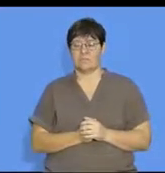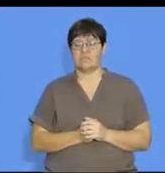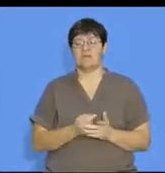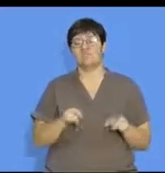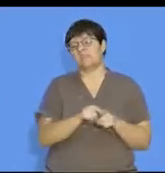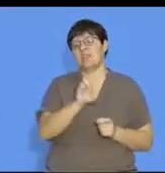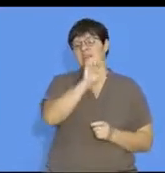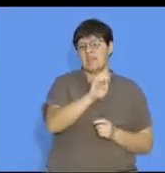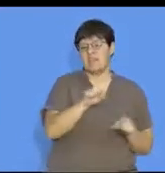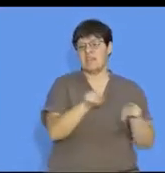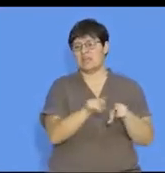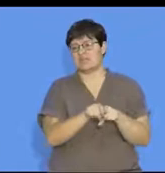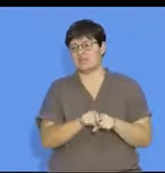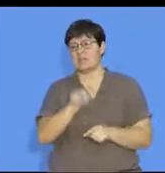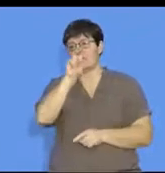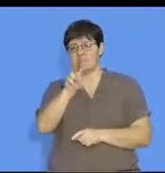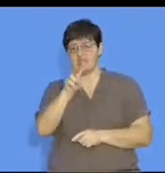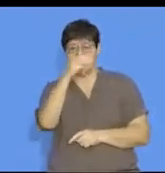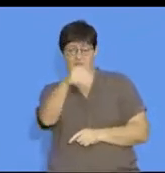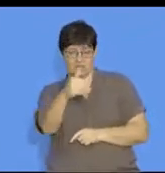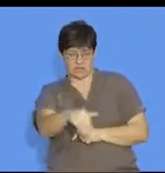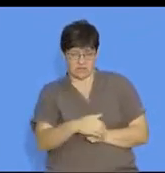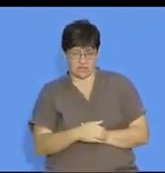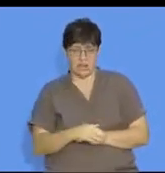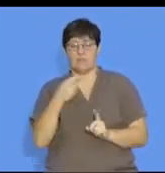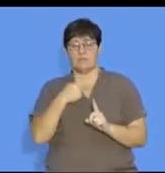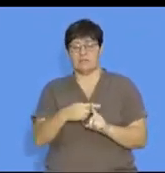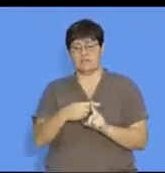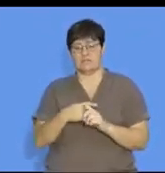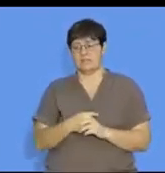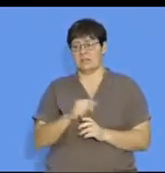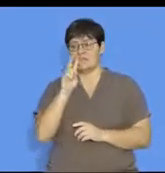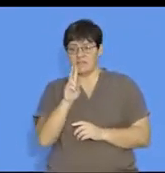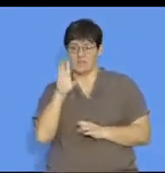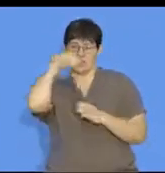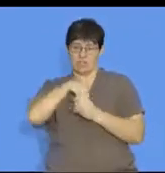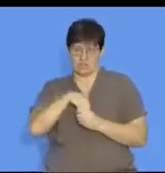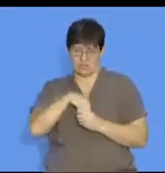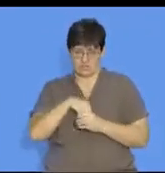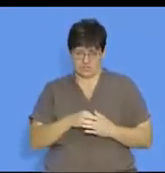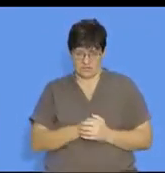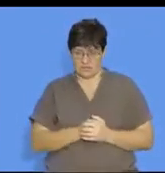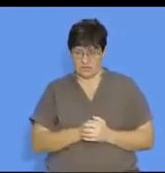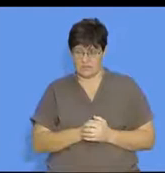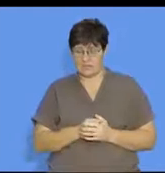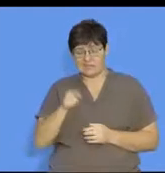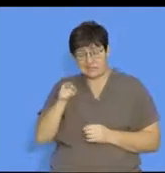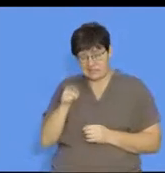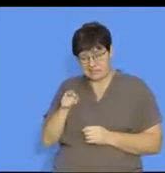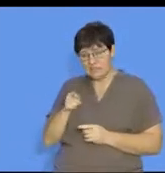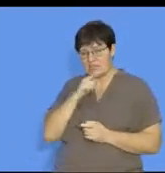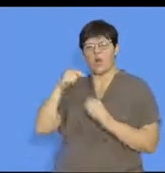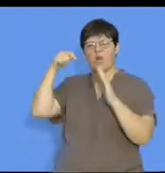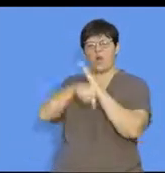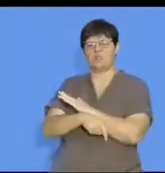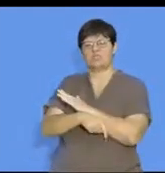saying E is equals to V external, okay, plus V internal. Oh, this is the